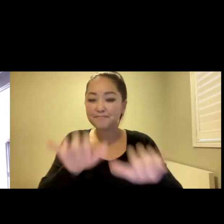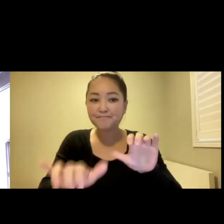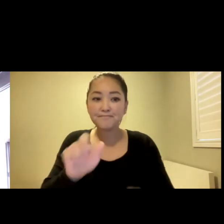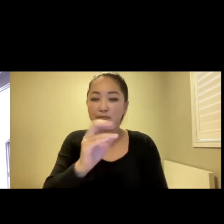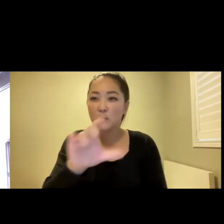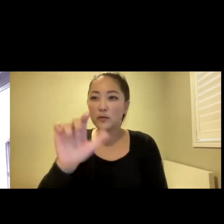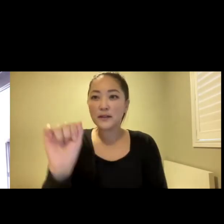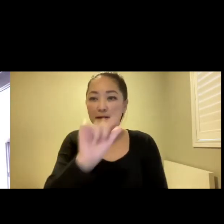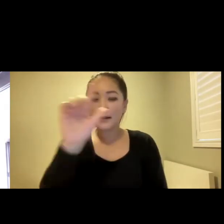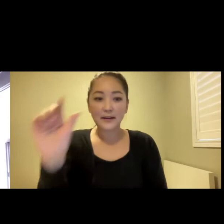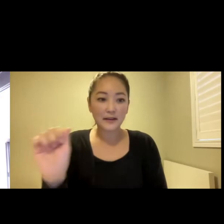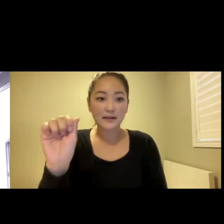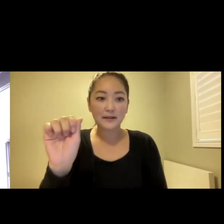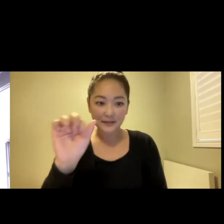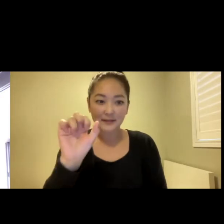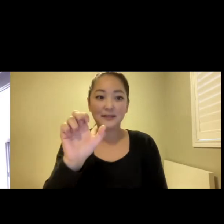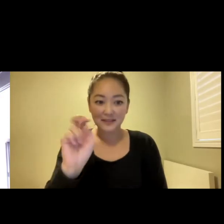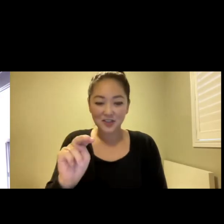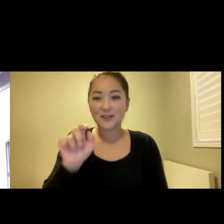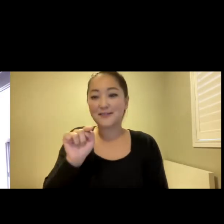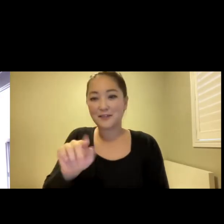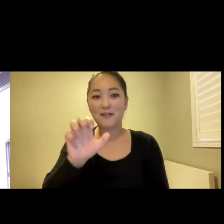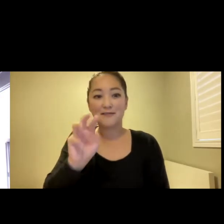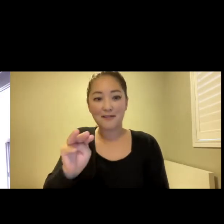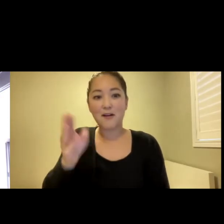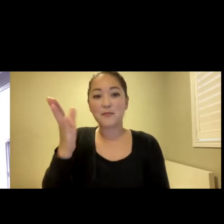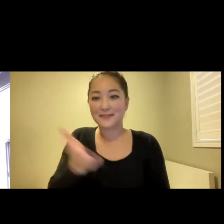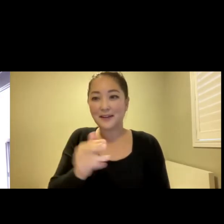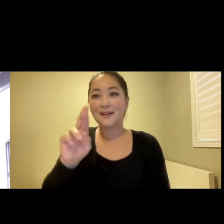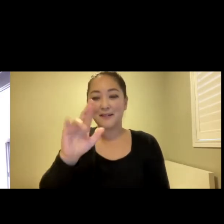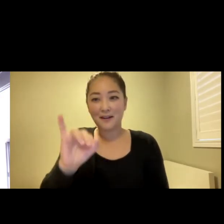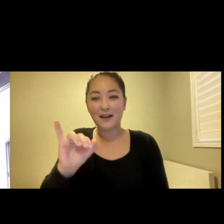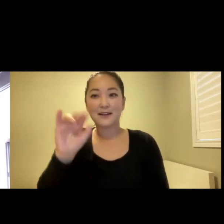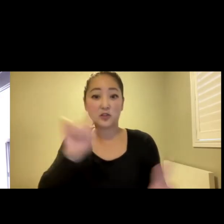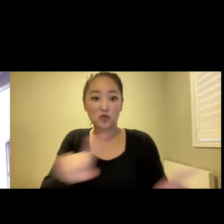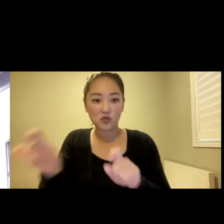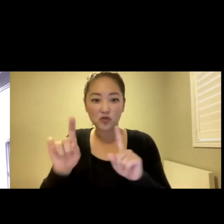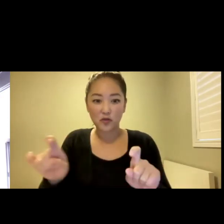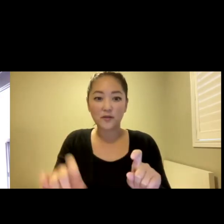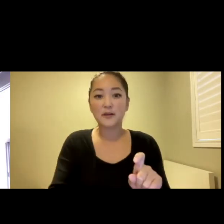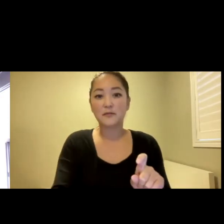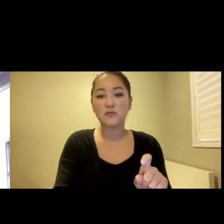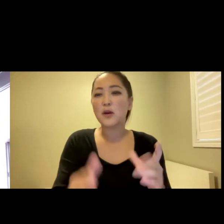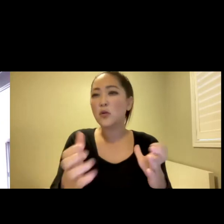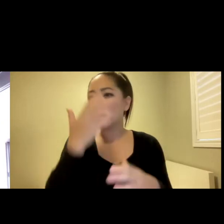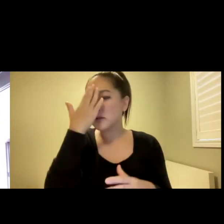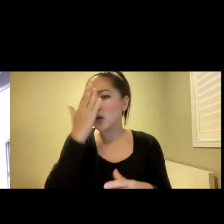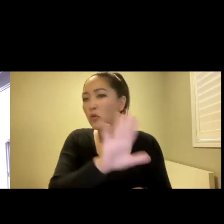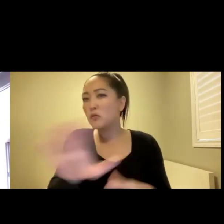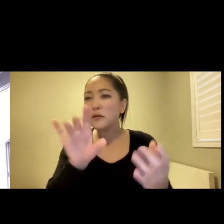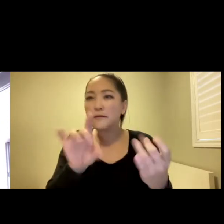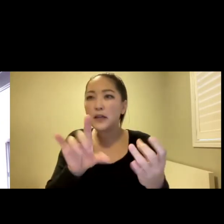realasian.com/RI survey and let us know what you liked and what you would like to see from our industry panels next year. We'll have the QR code posted up at the end